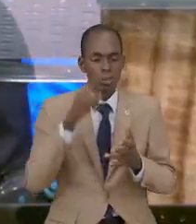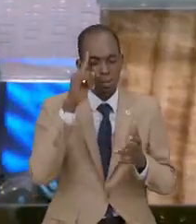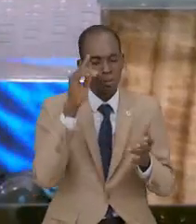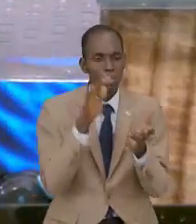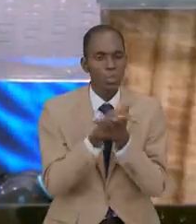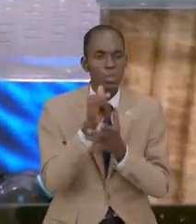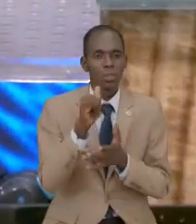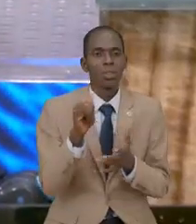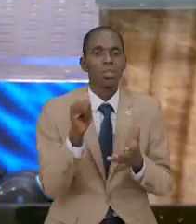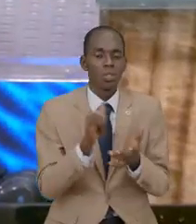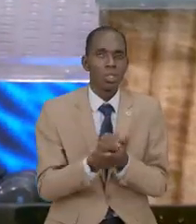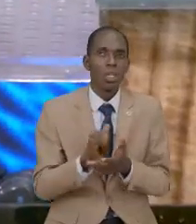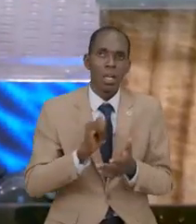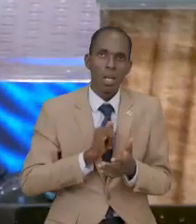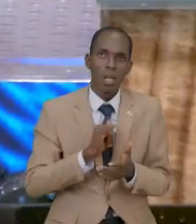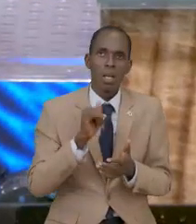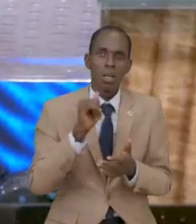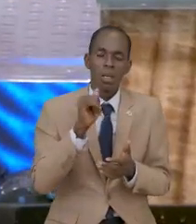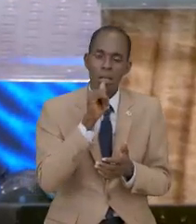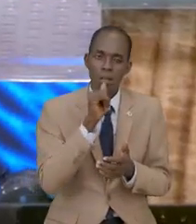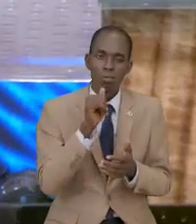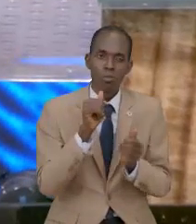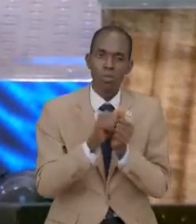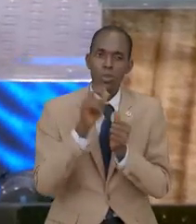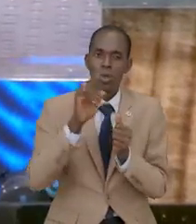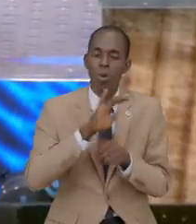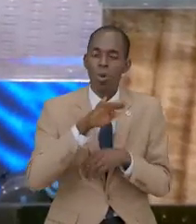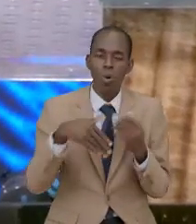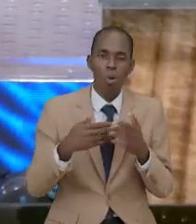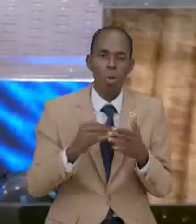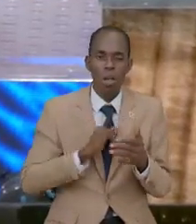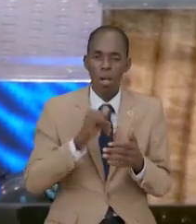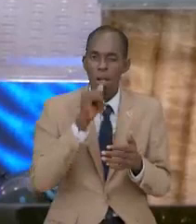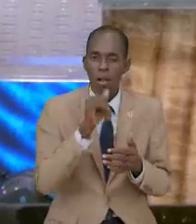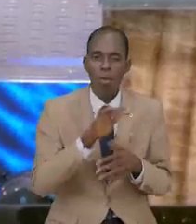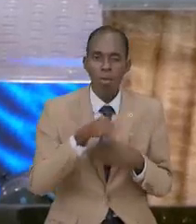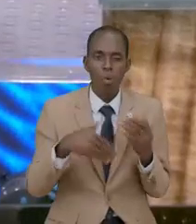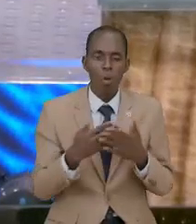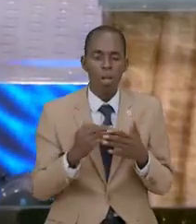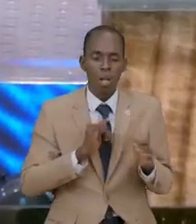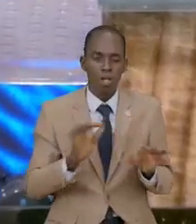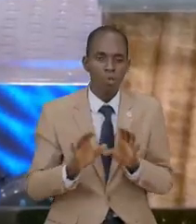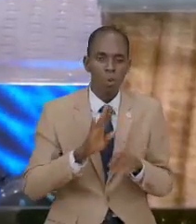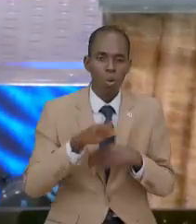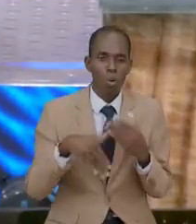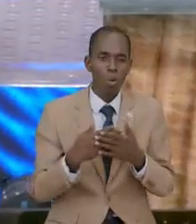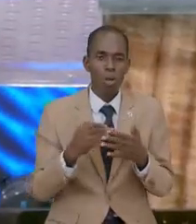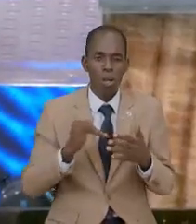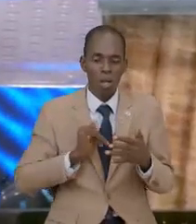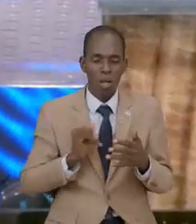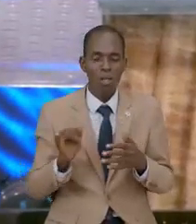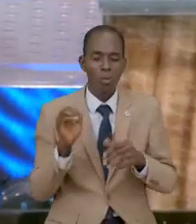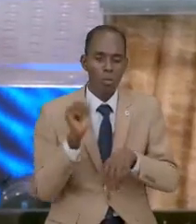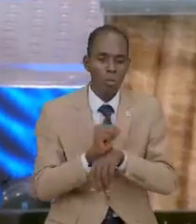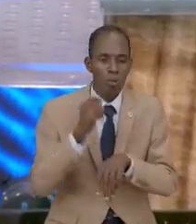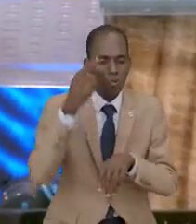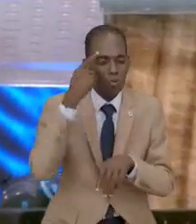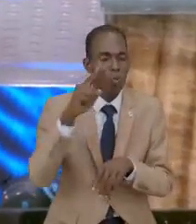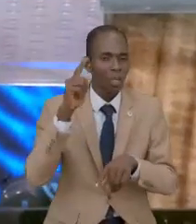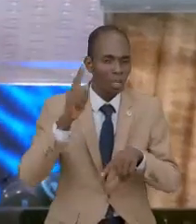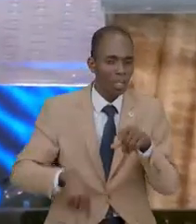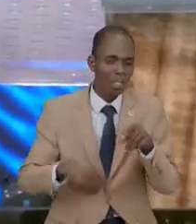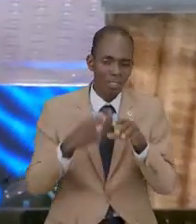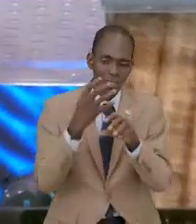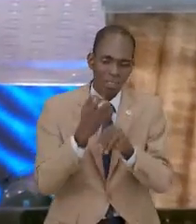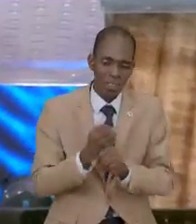him. Conviction. All I am, all I do, all I struggle for cannot achieve salvation.